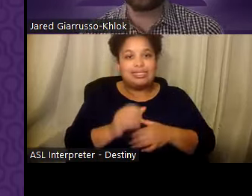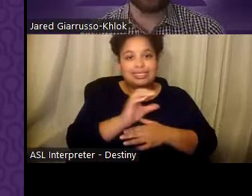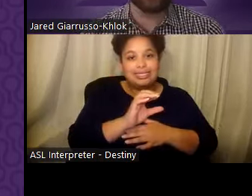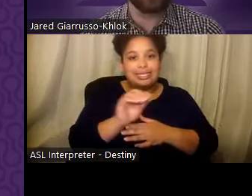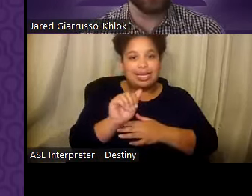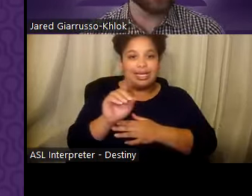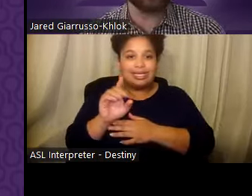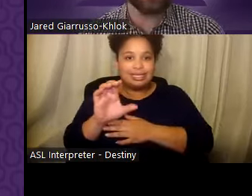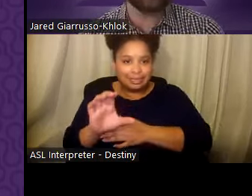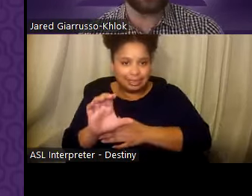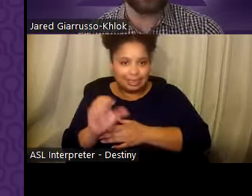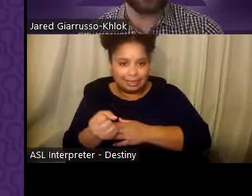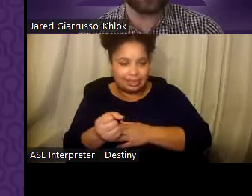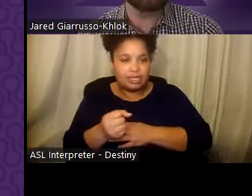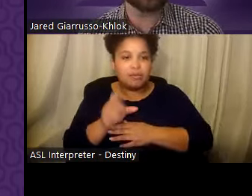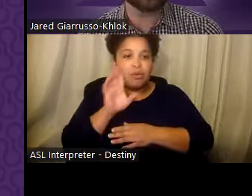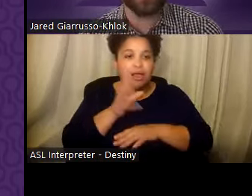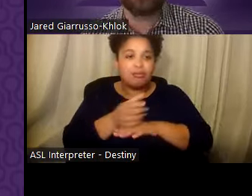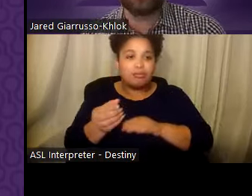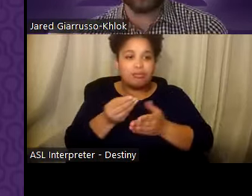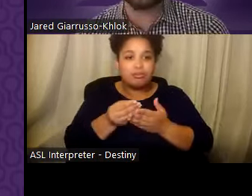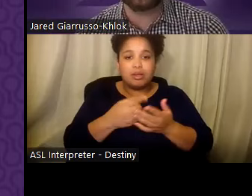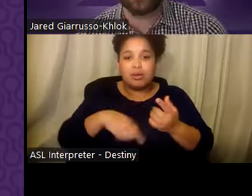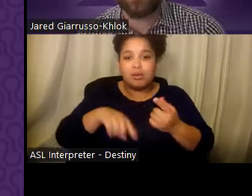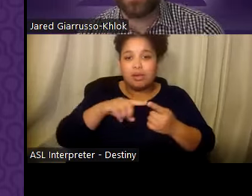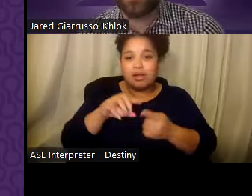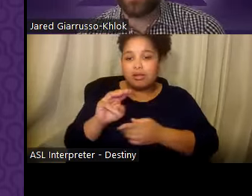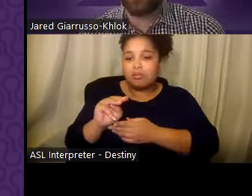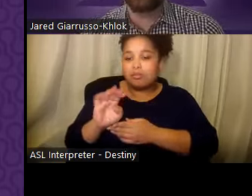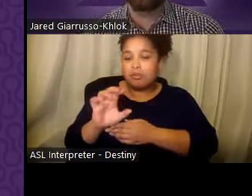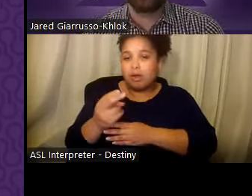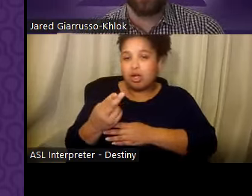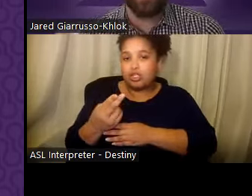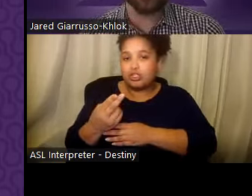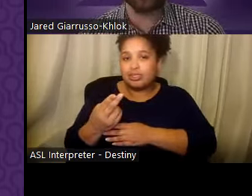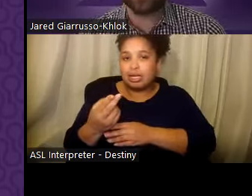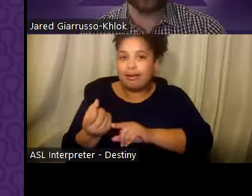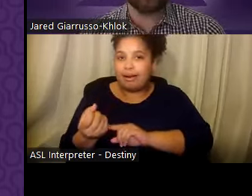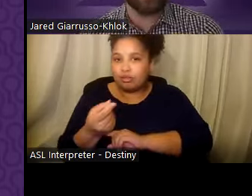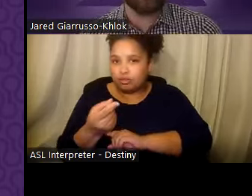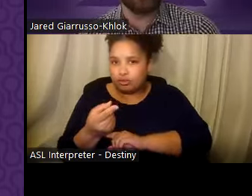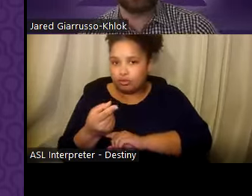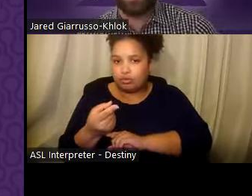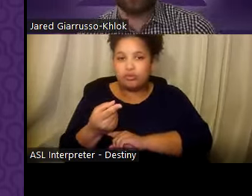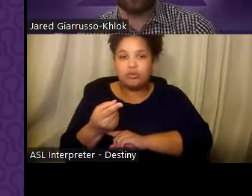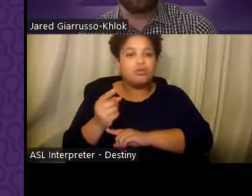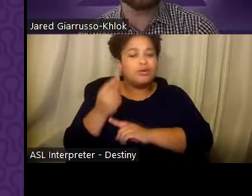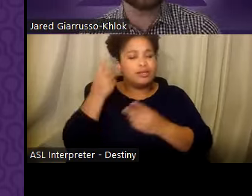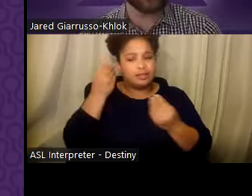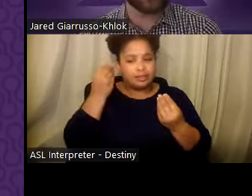will completely run out of funding in March of next year. We are also trying to think about what